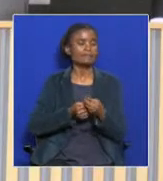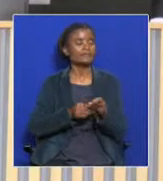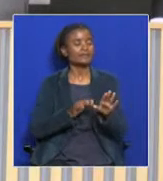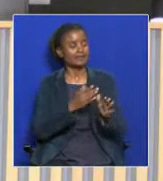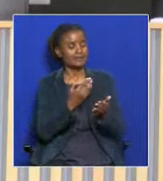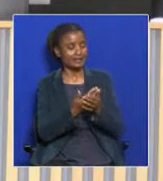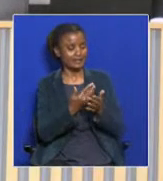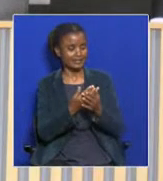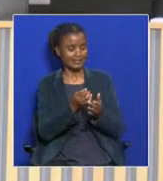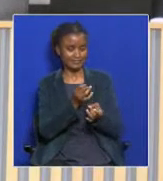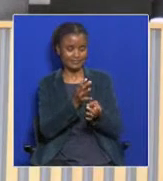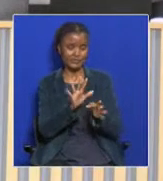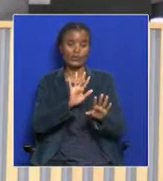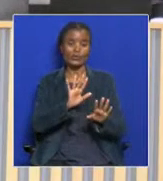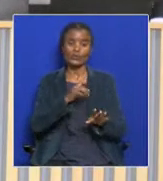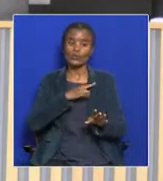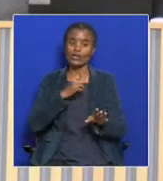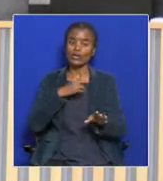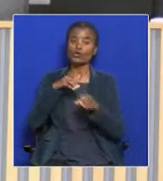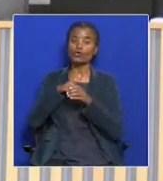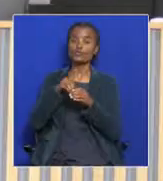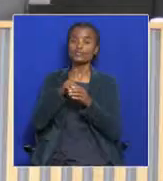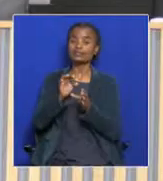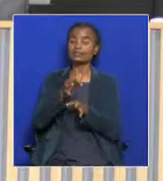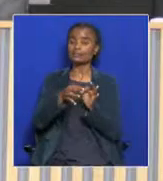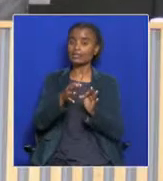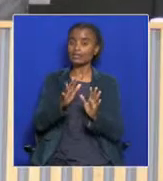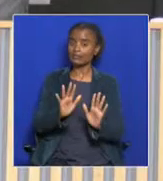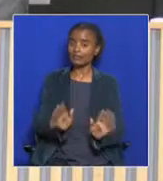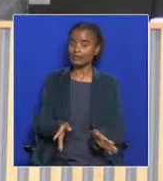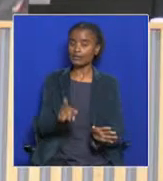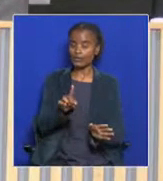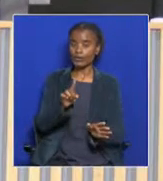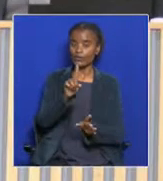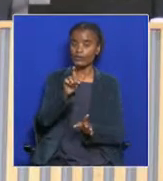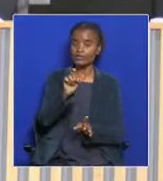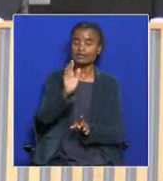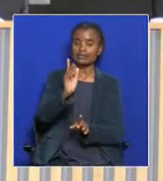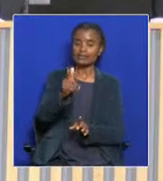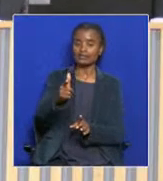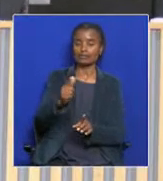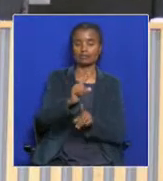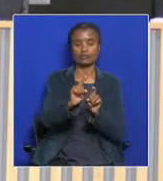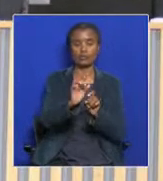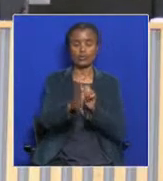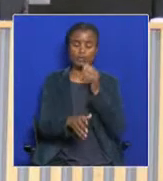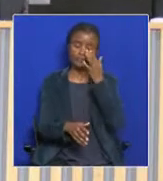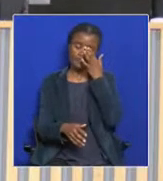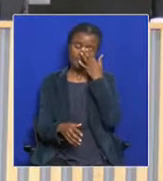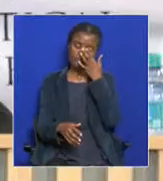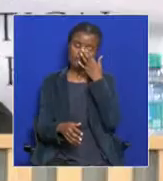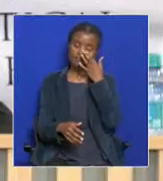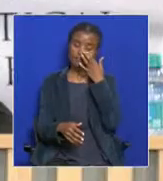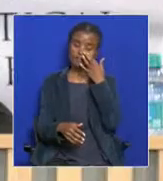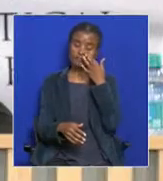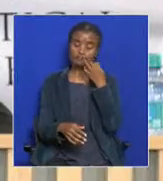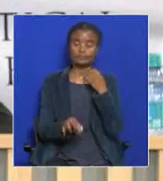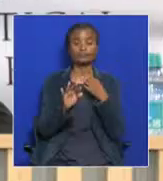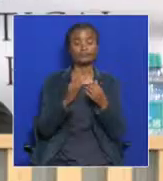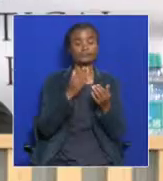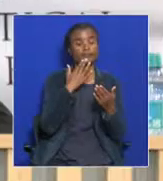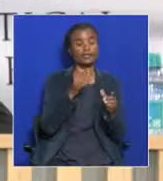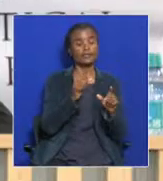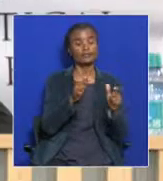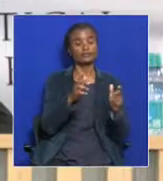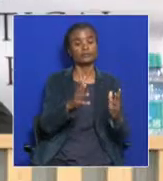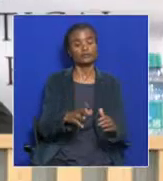My want you to apologies. get ahead of questions that are still coming. Yeah. Noted. Thank you. Thanks, Commissioner. And there's a response